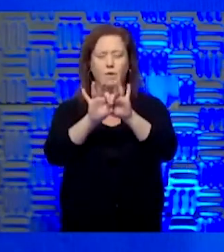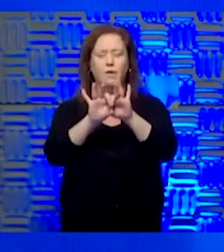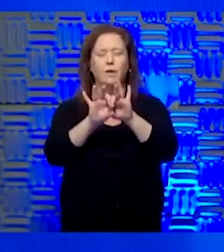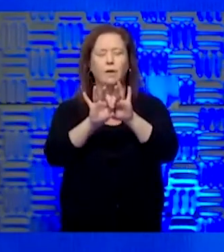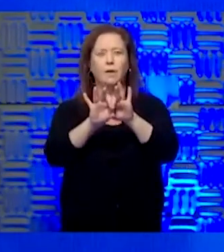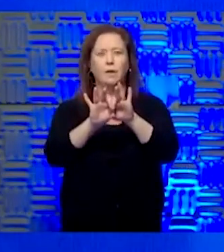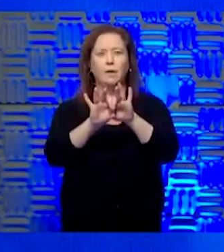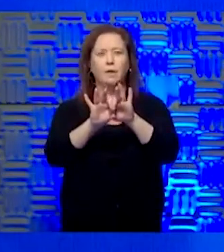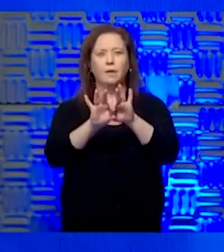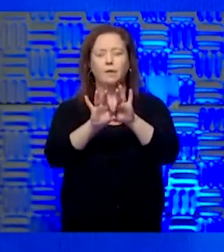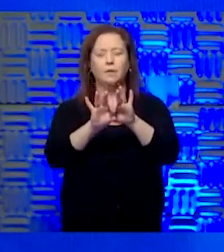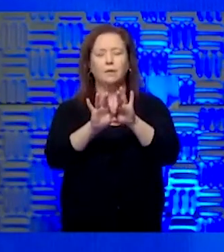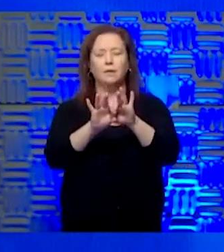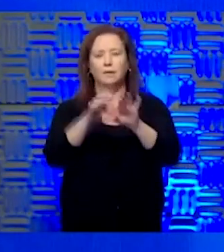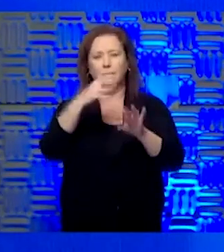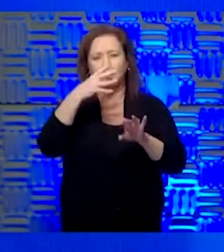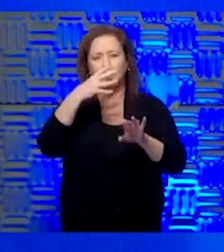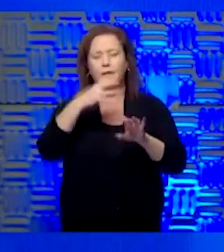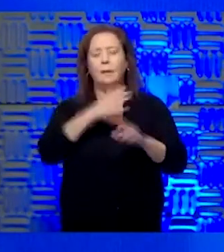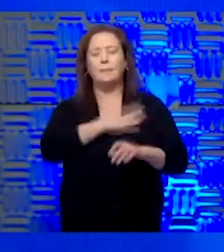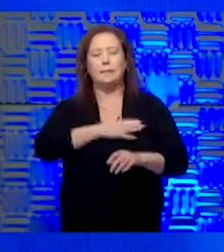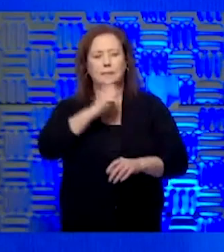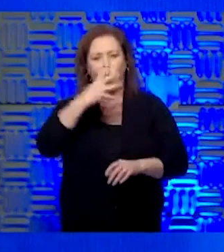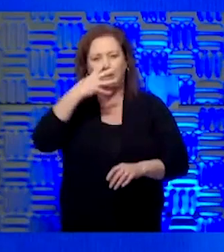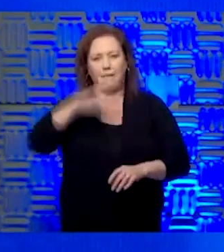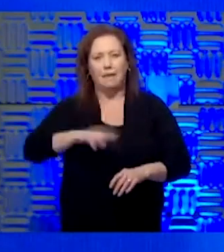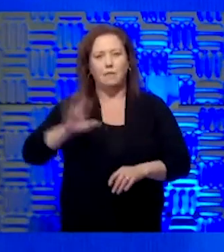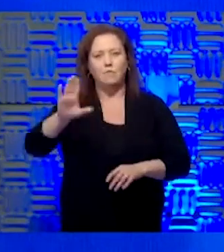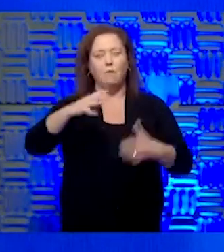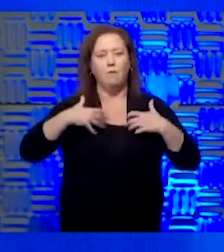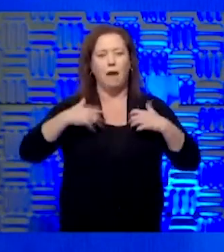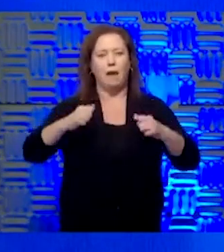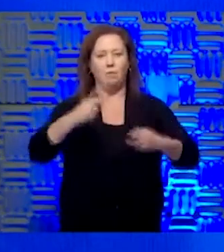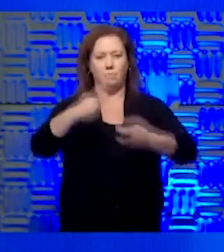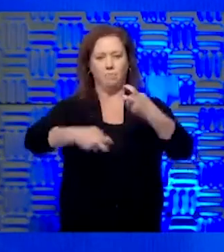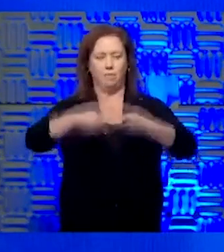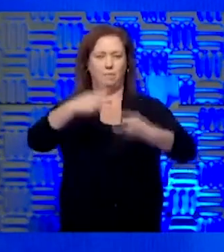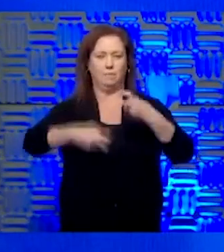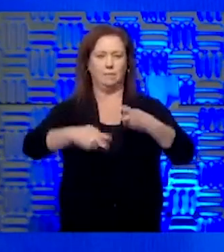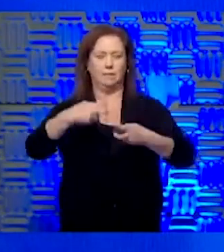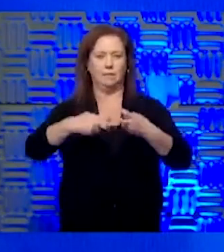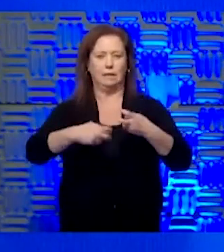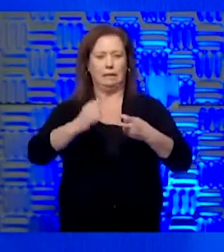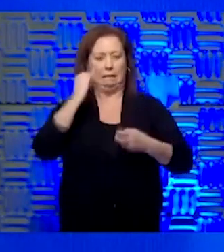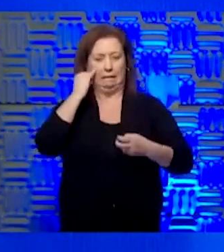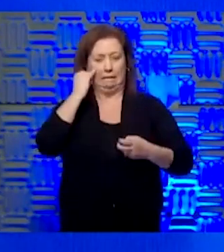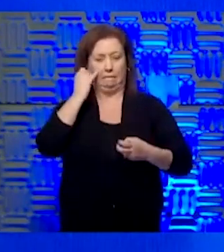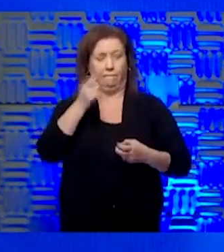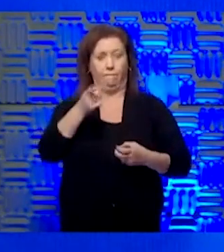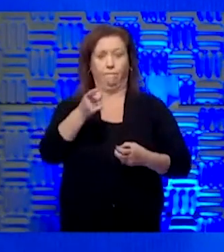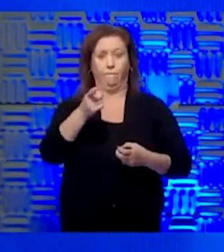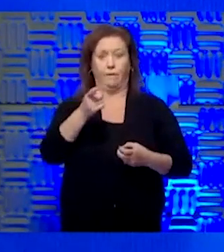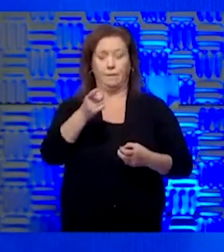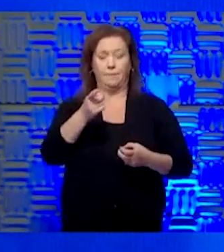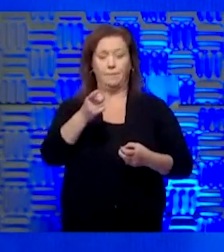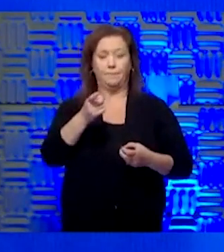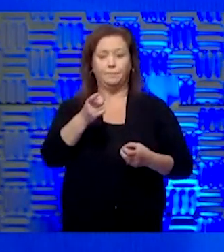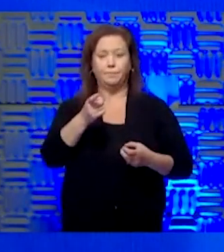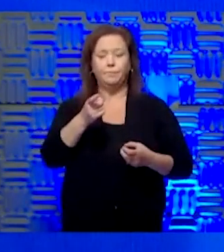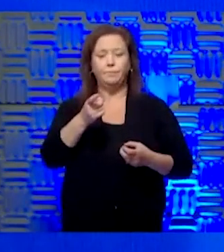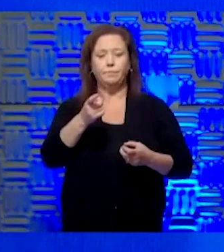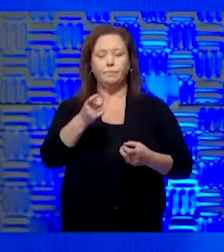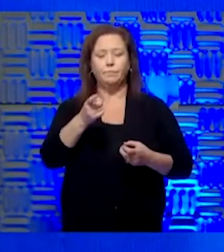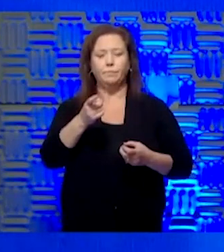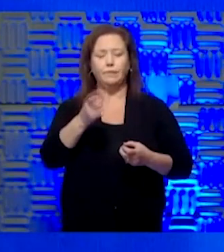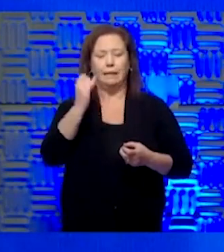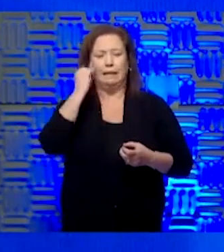not neglect their baseline health problems. If you, and the